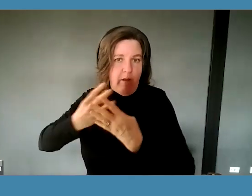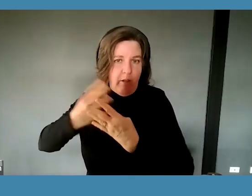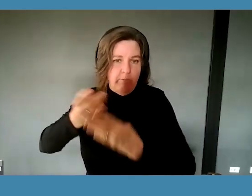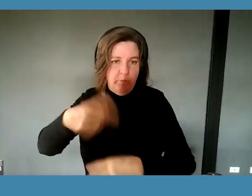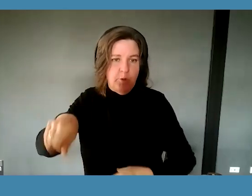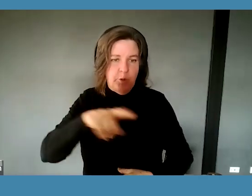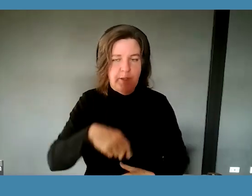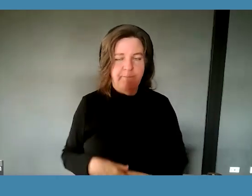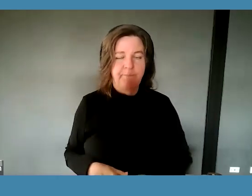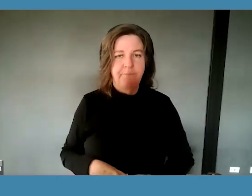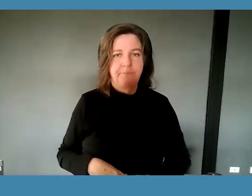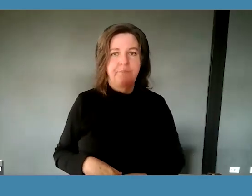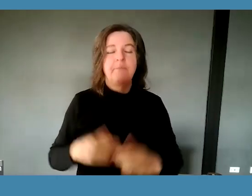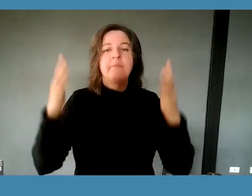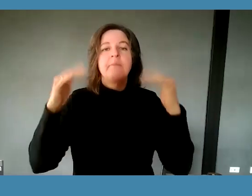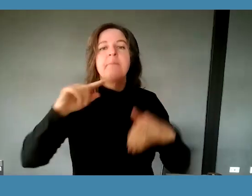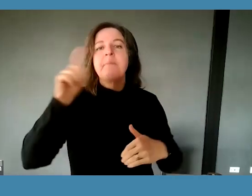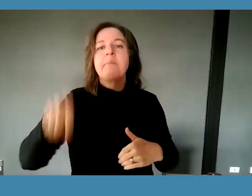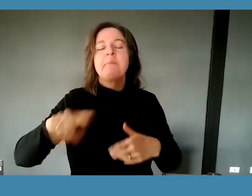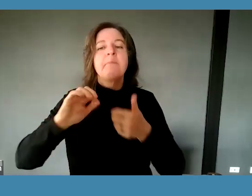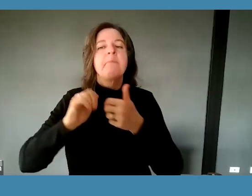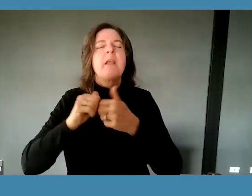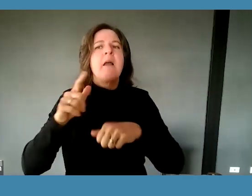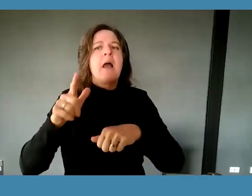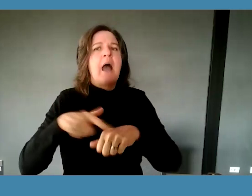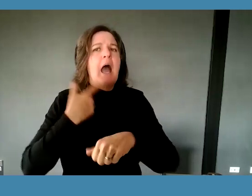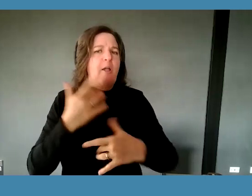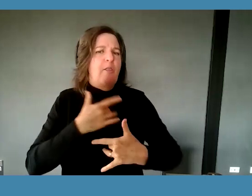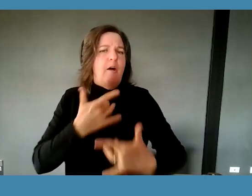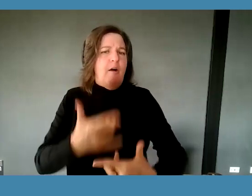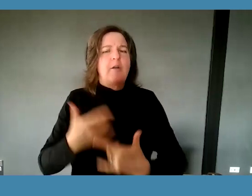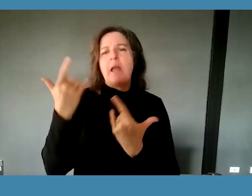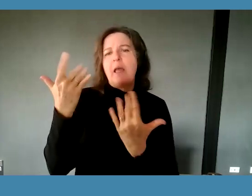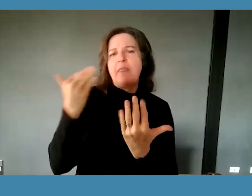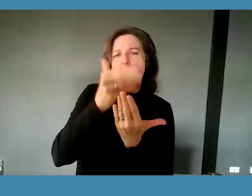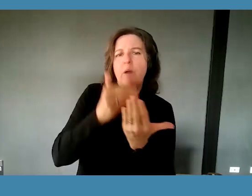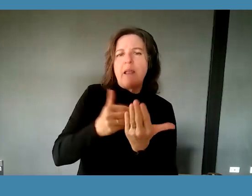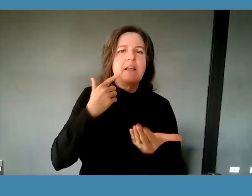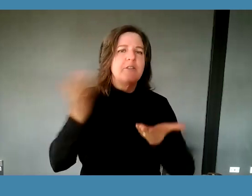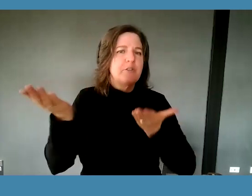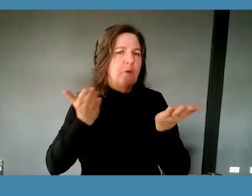The next question is, how long typically is the wait list for services?